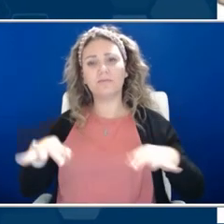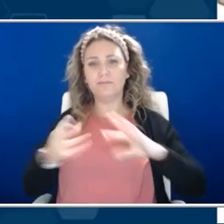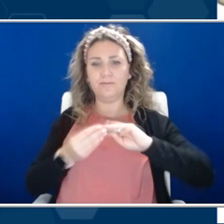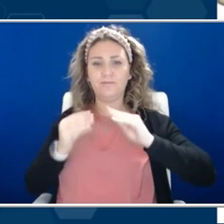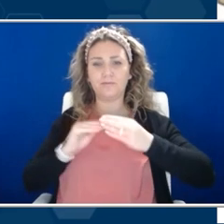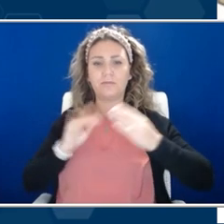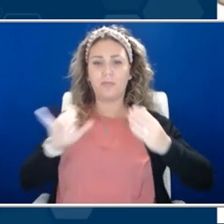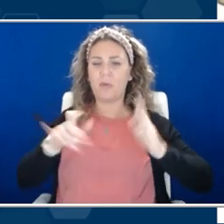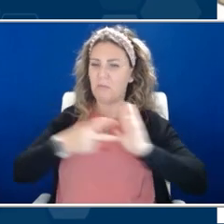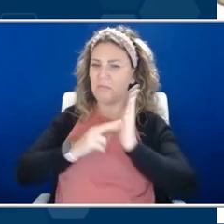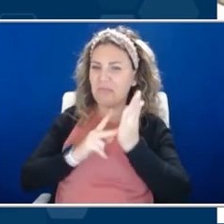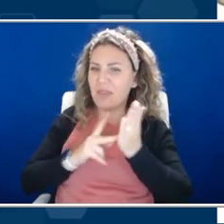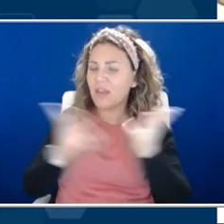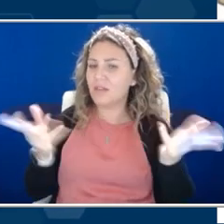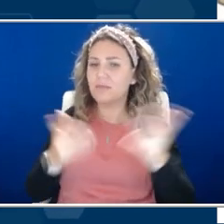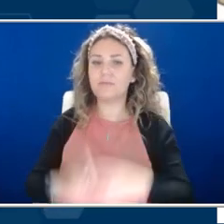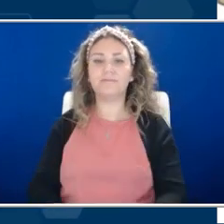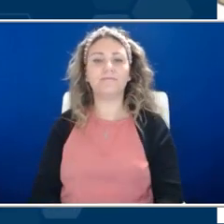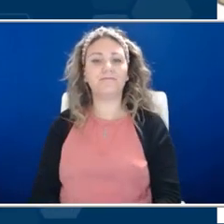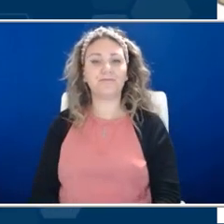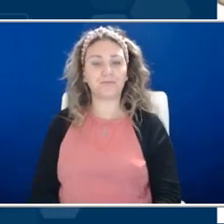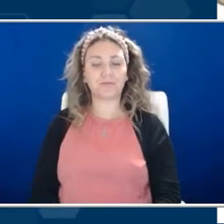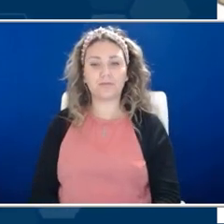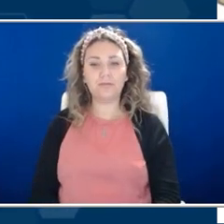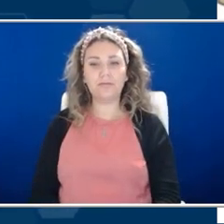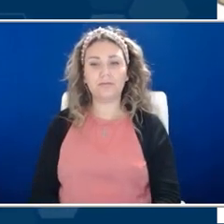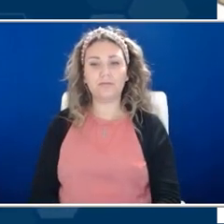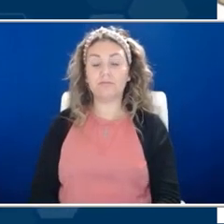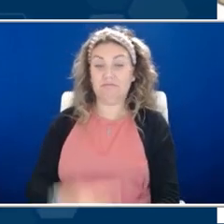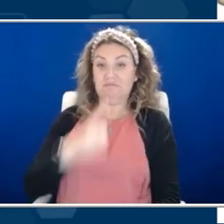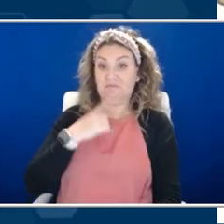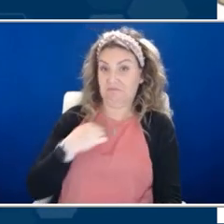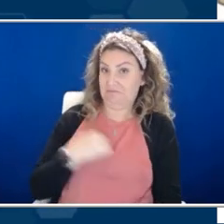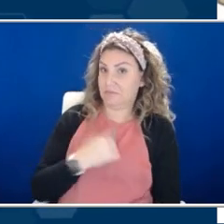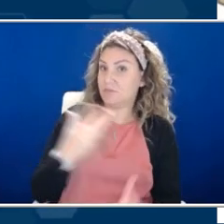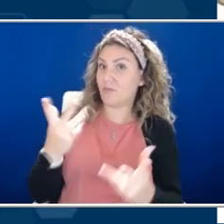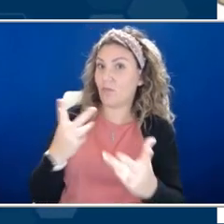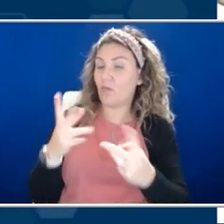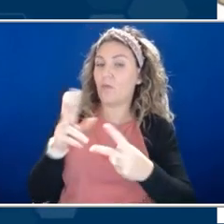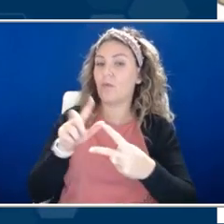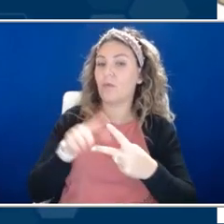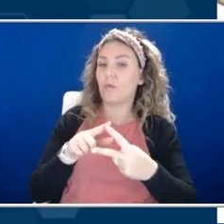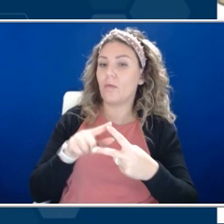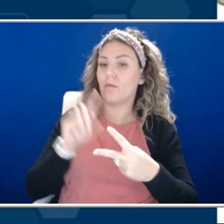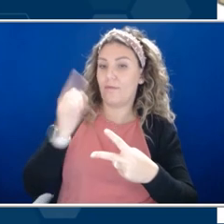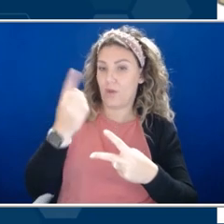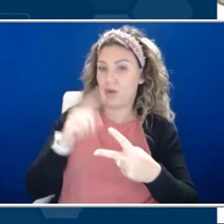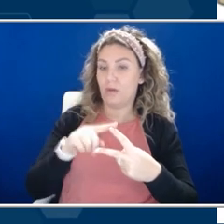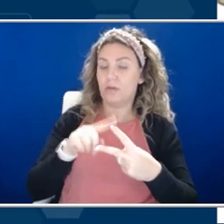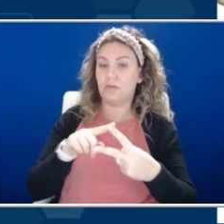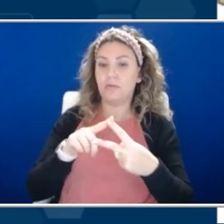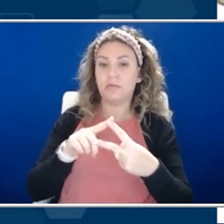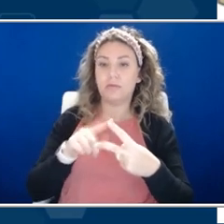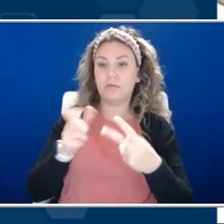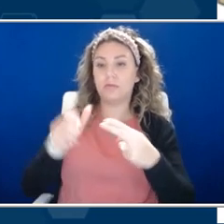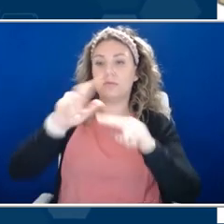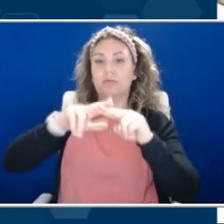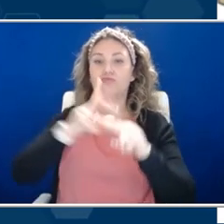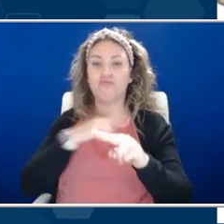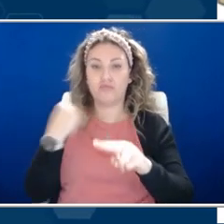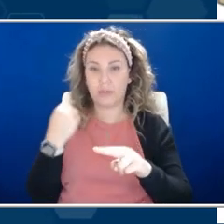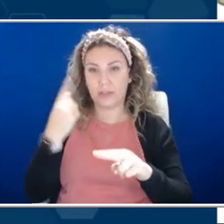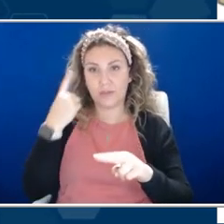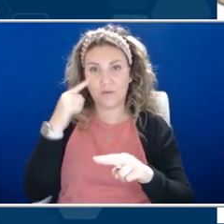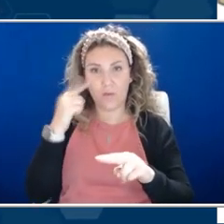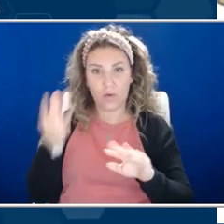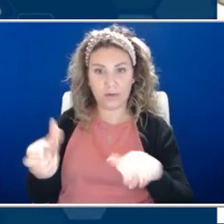is this slide trying to tell us, Alan? Yeah, so it's telling us two things. One is that there is an increased risk of death.